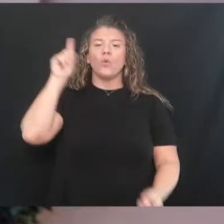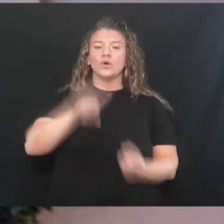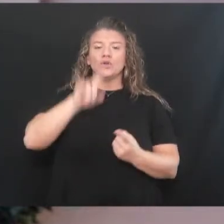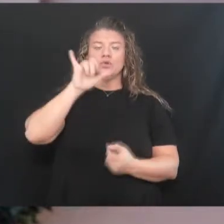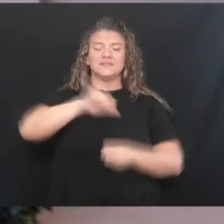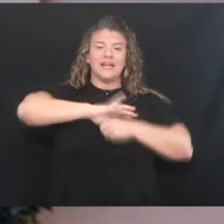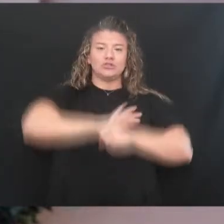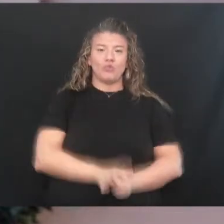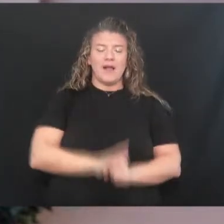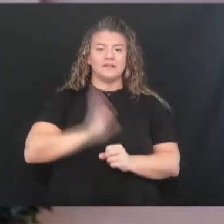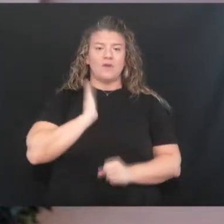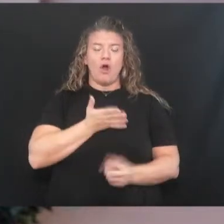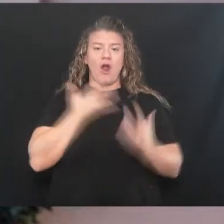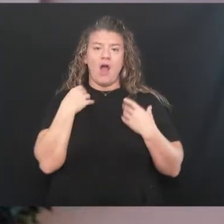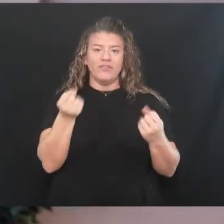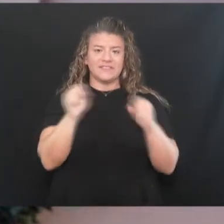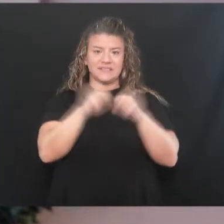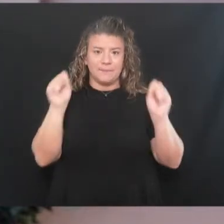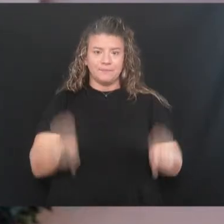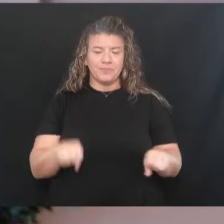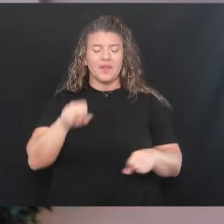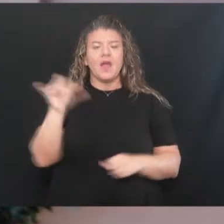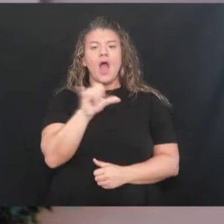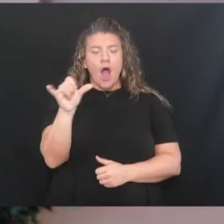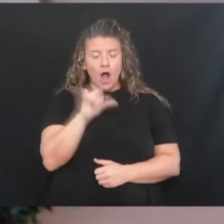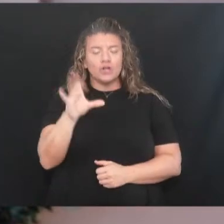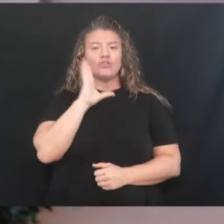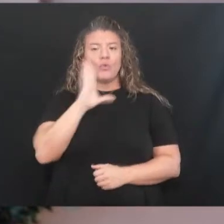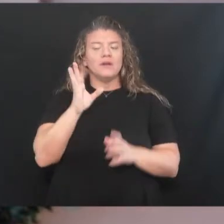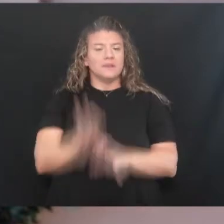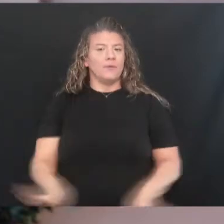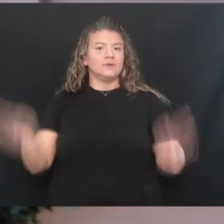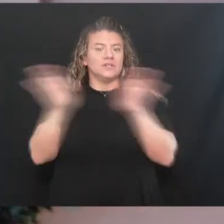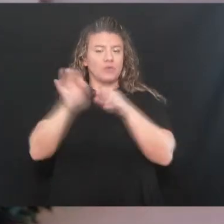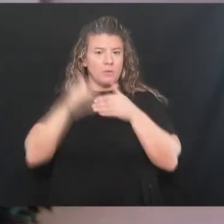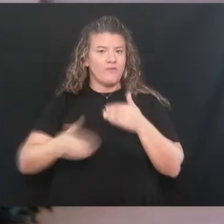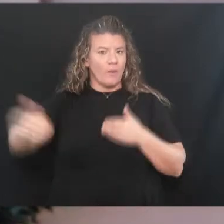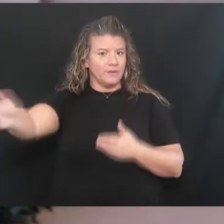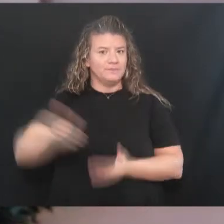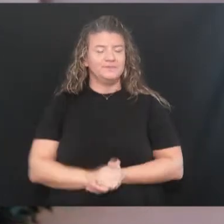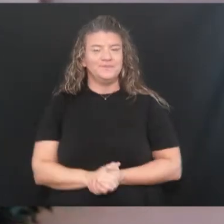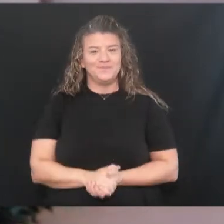stress on our health system, which is also really important as we go forward in this.